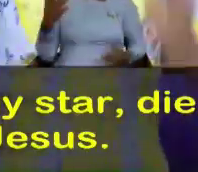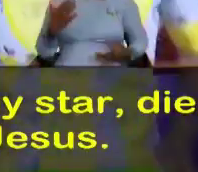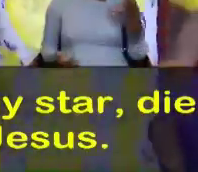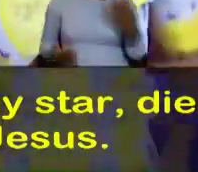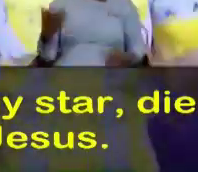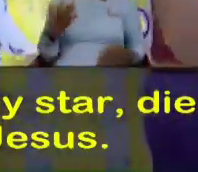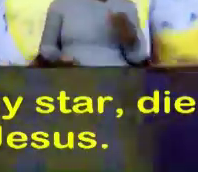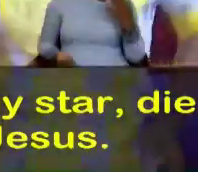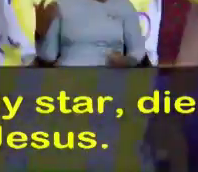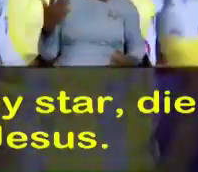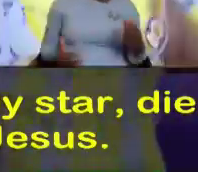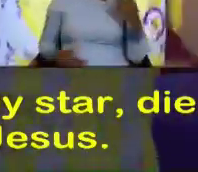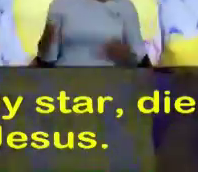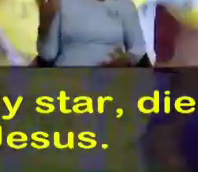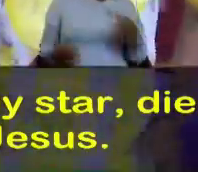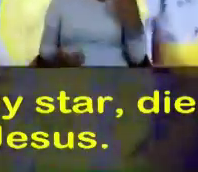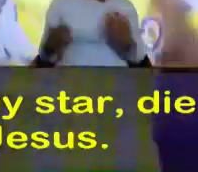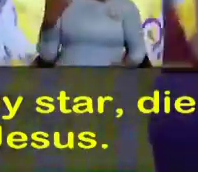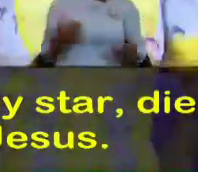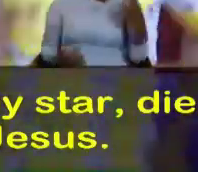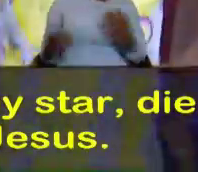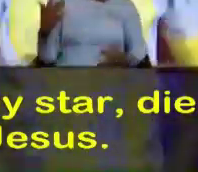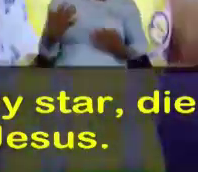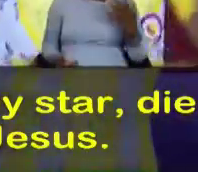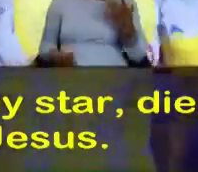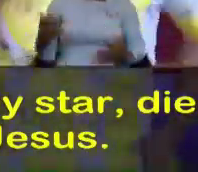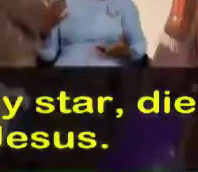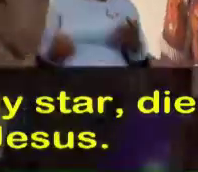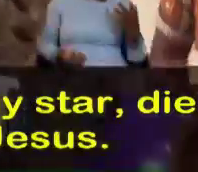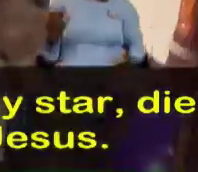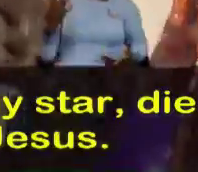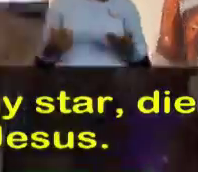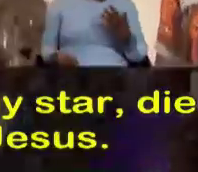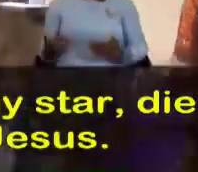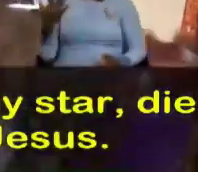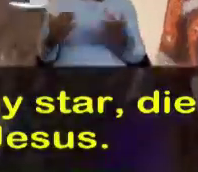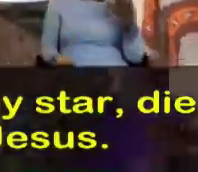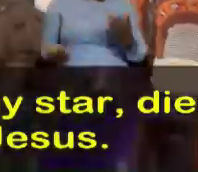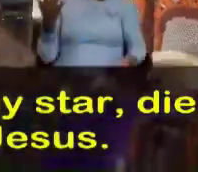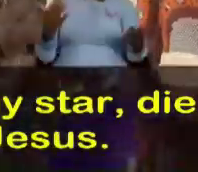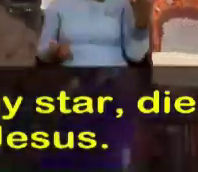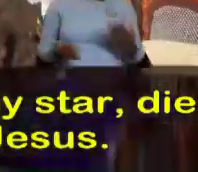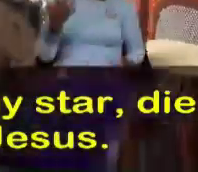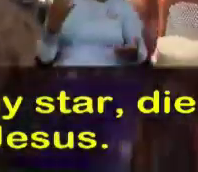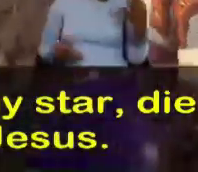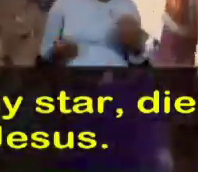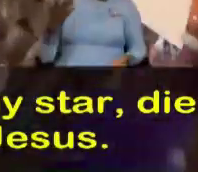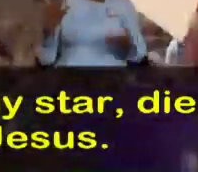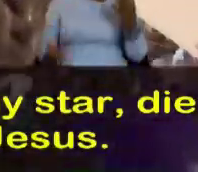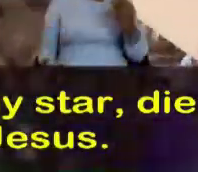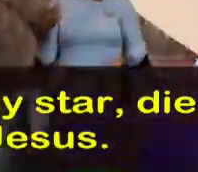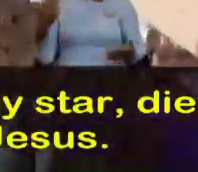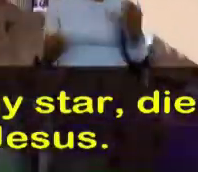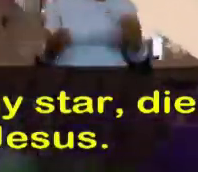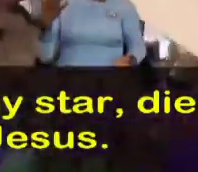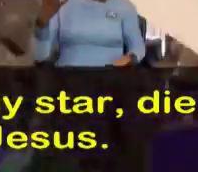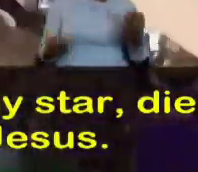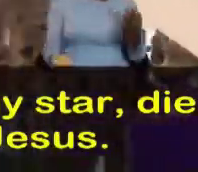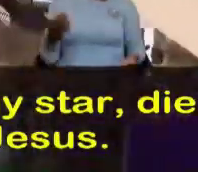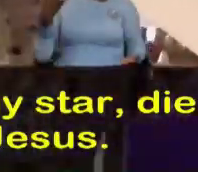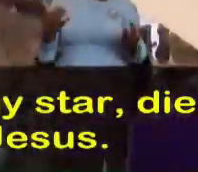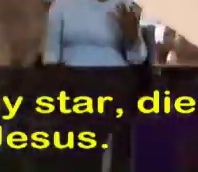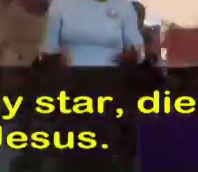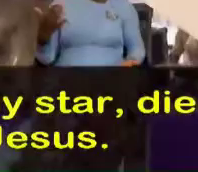Powers assigned to steal my star. Awon agbara toyo lati ji rawo mi. Die by fire.